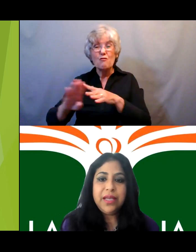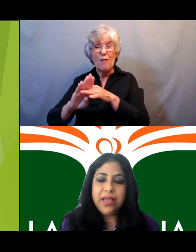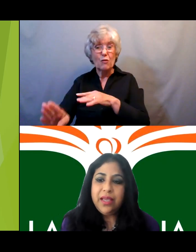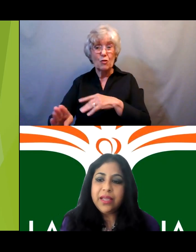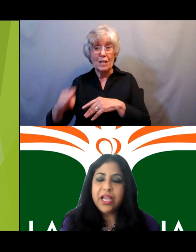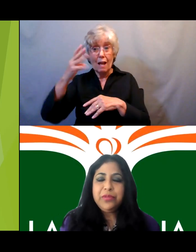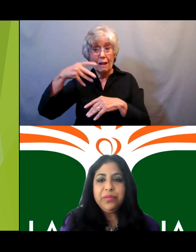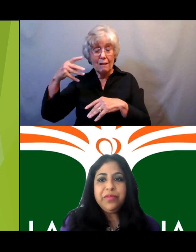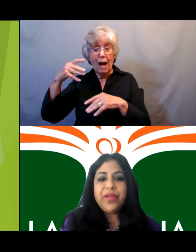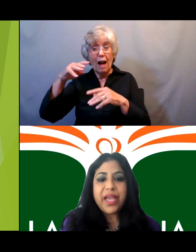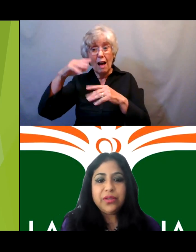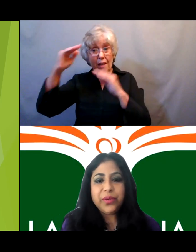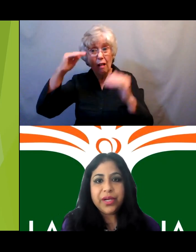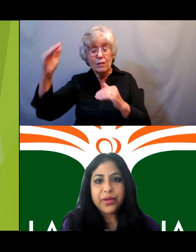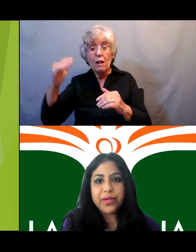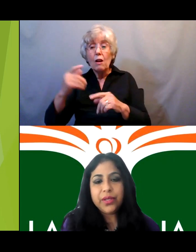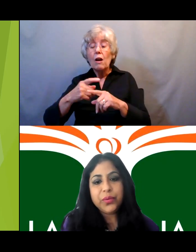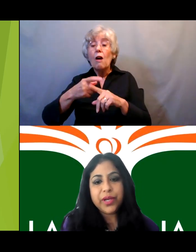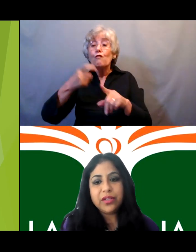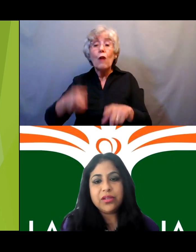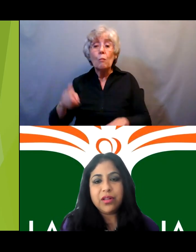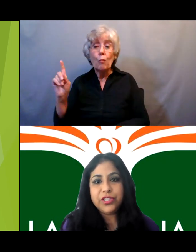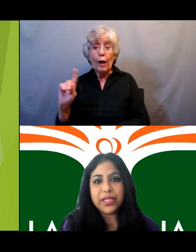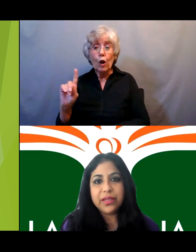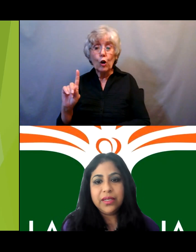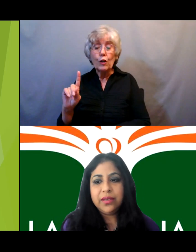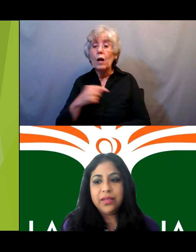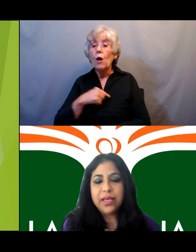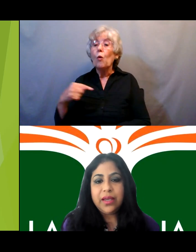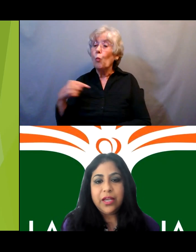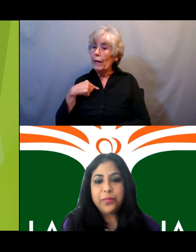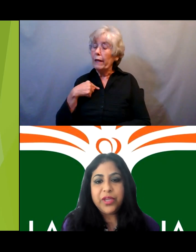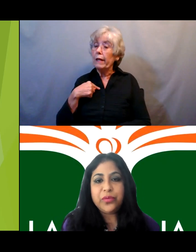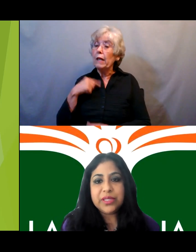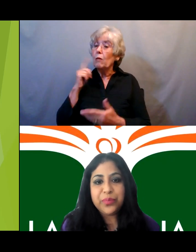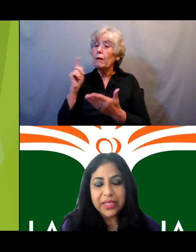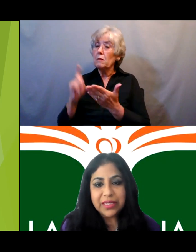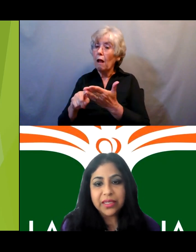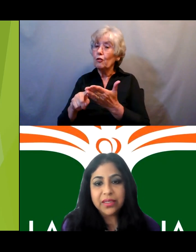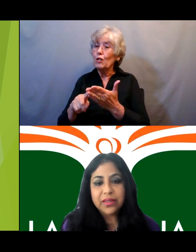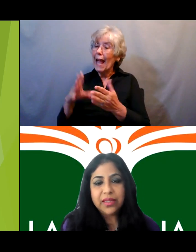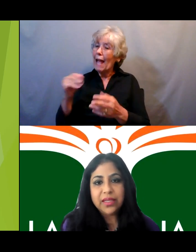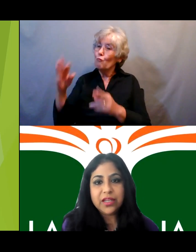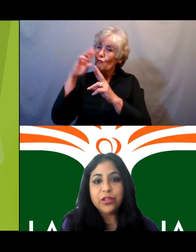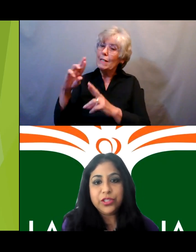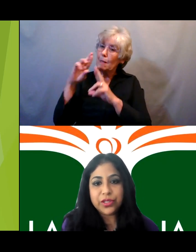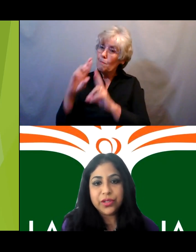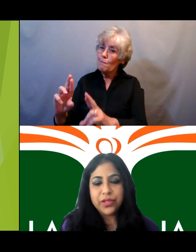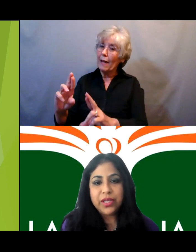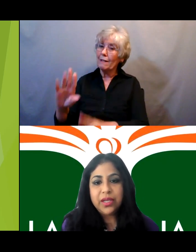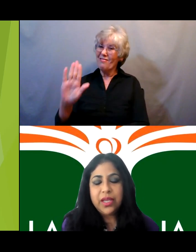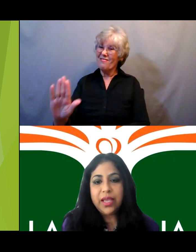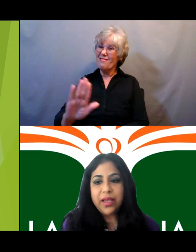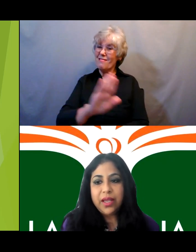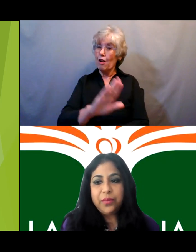adults, comes from the fact where we're acknowledging and respecting the culture